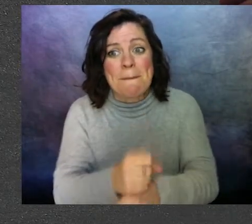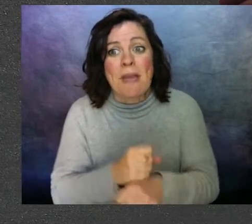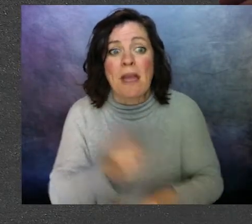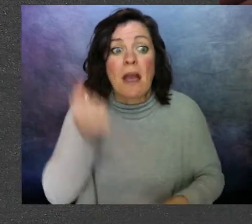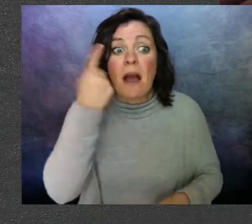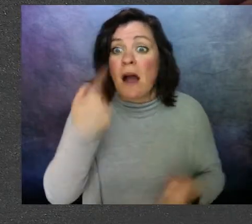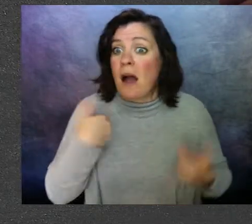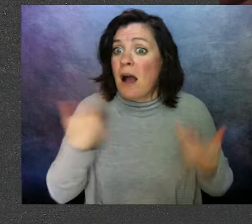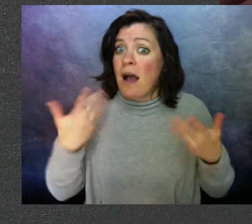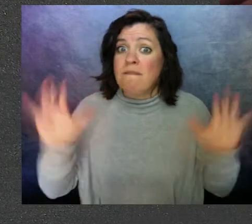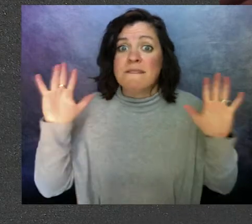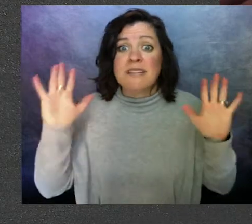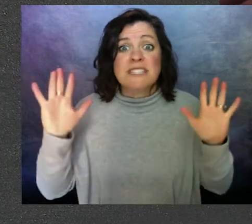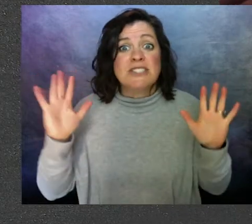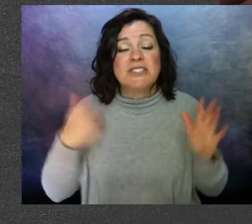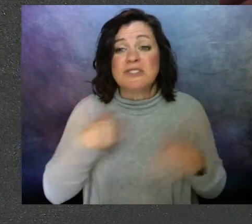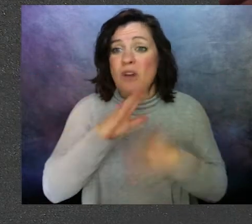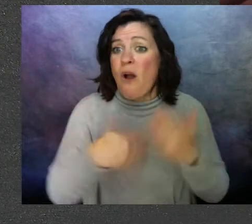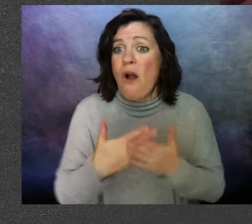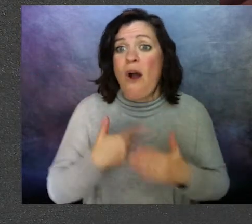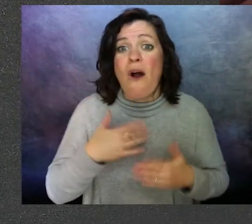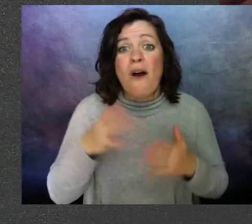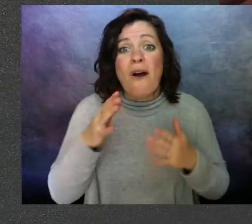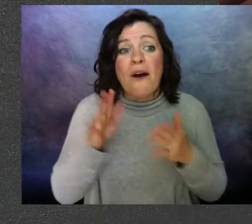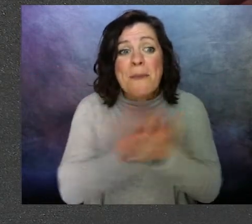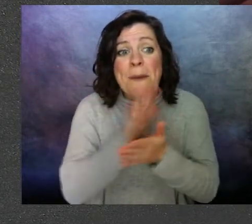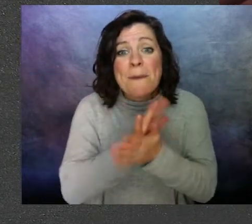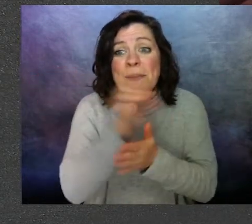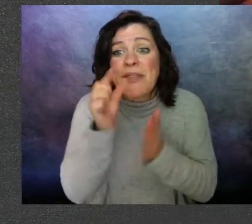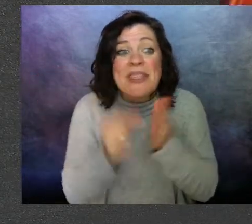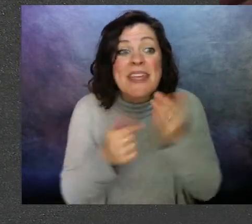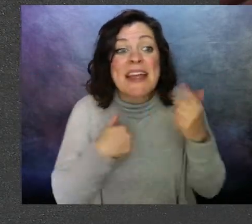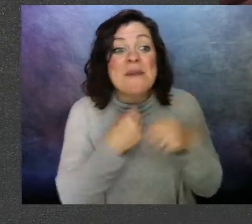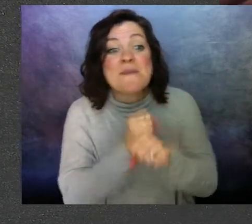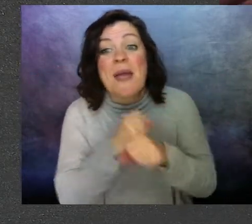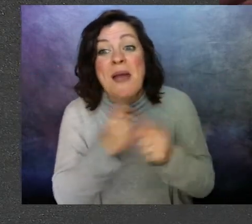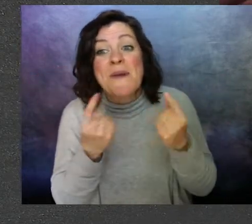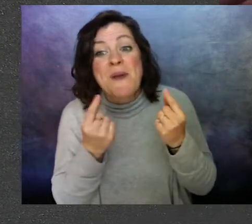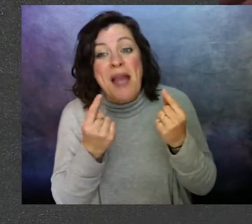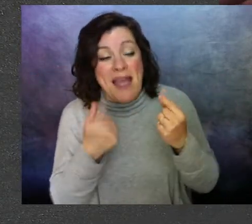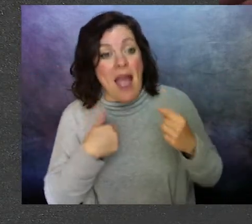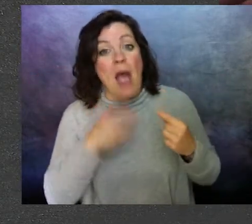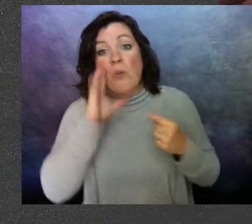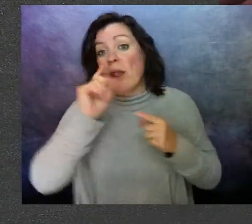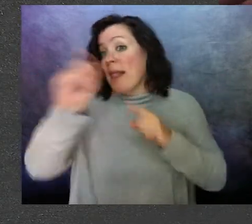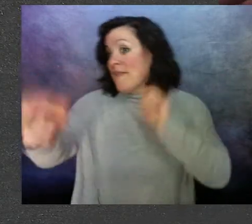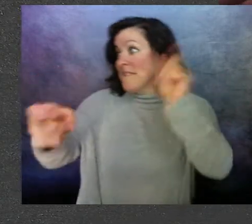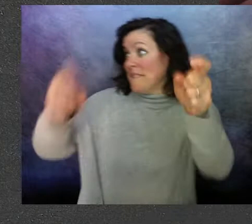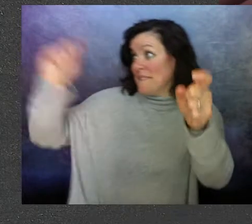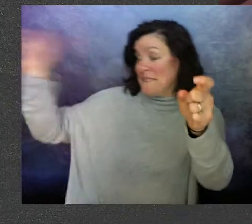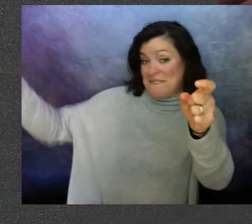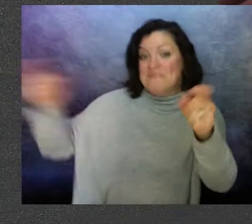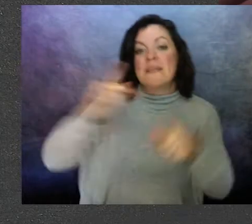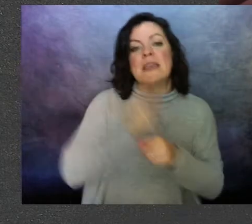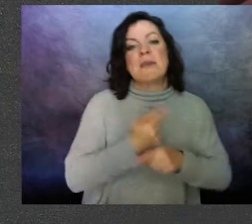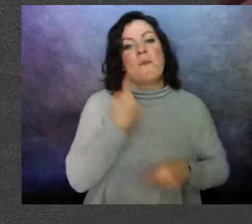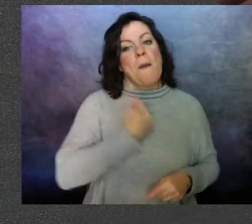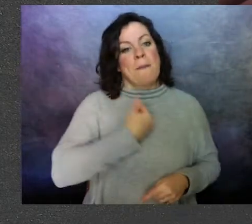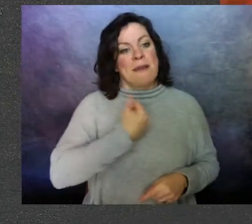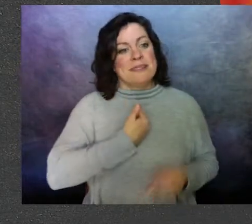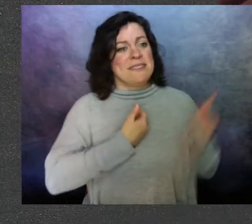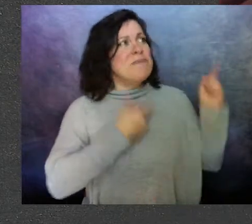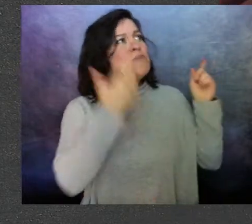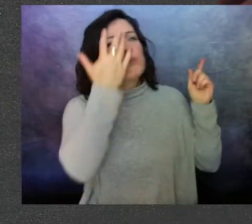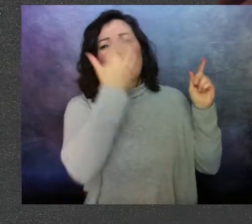my supplies, and I think I'll give these extra to my family and friends. But I think I'll keep this one for myself. These are